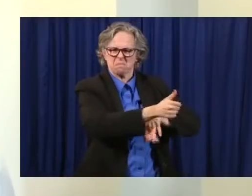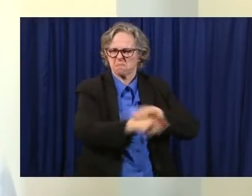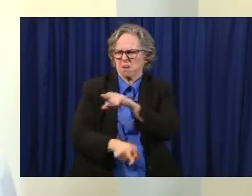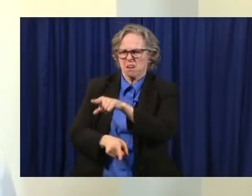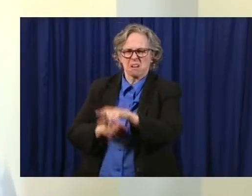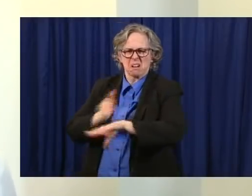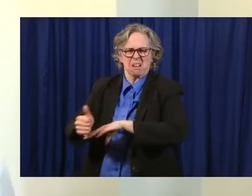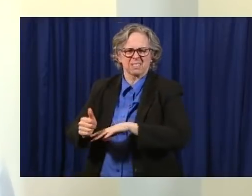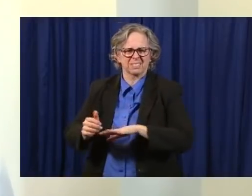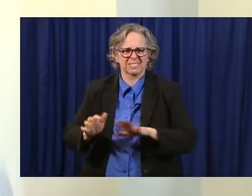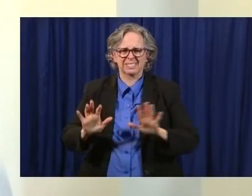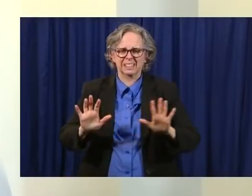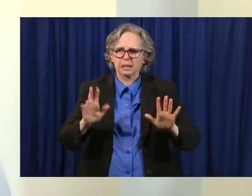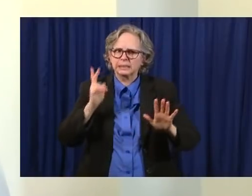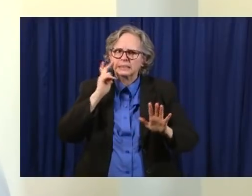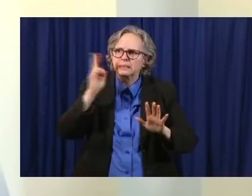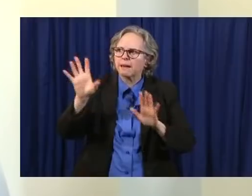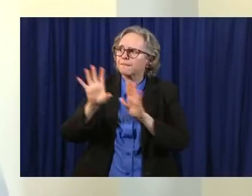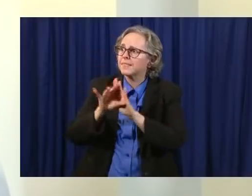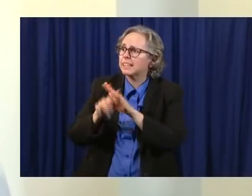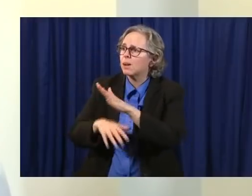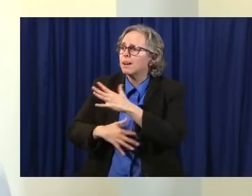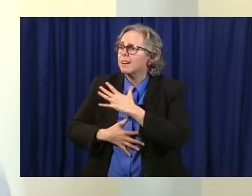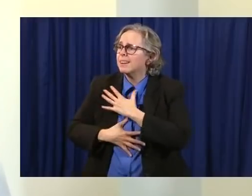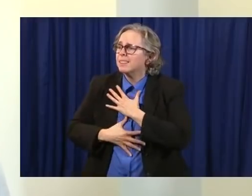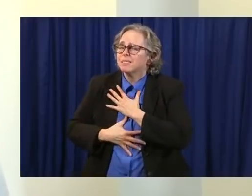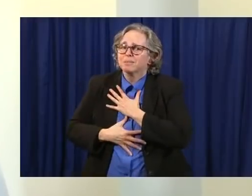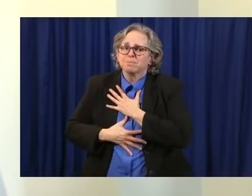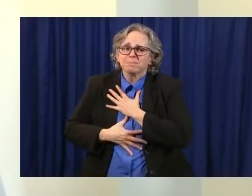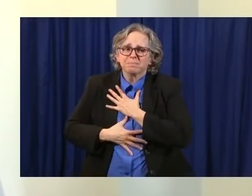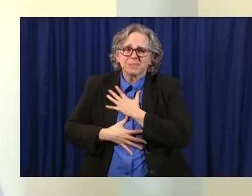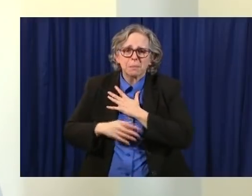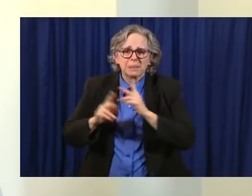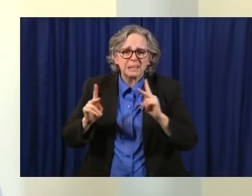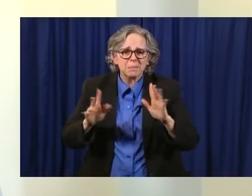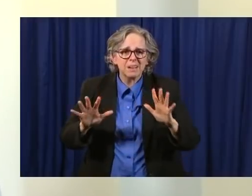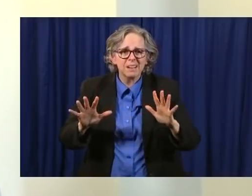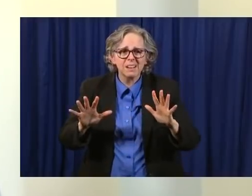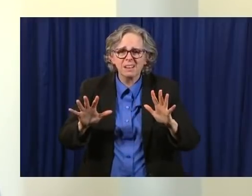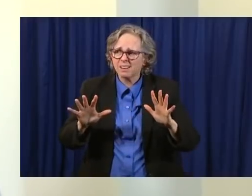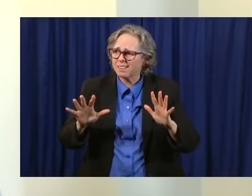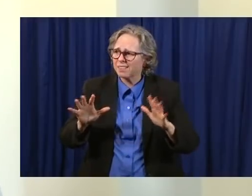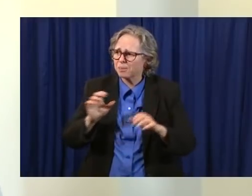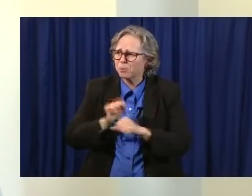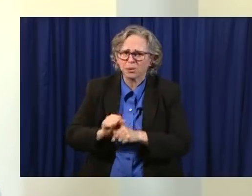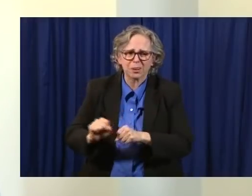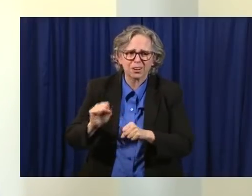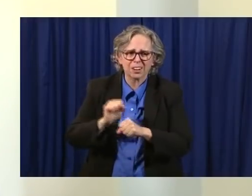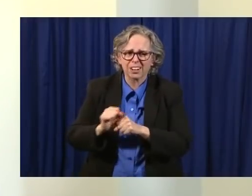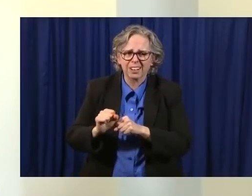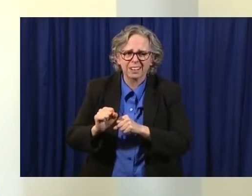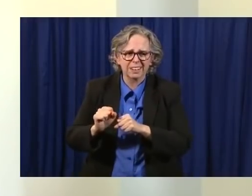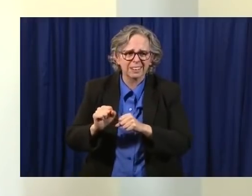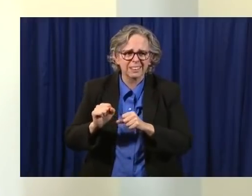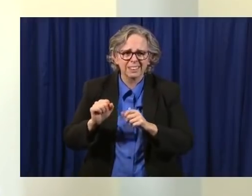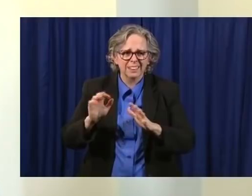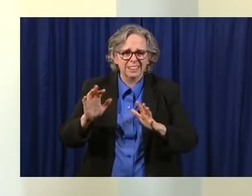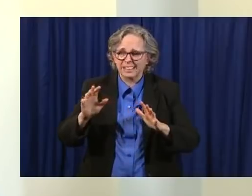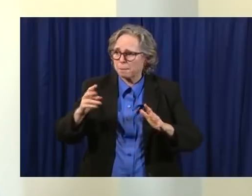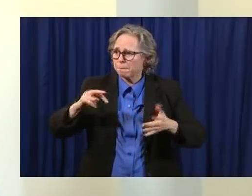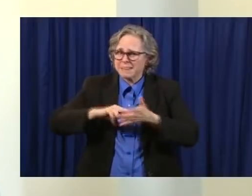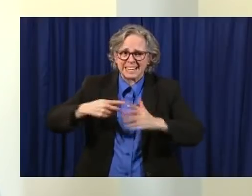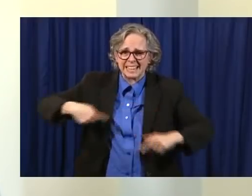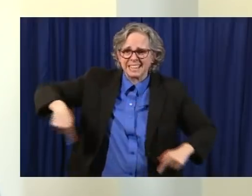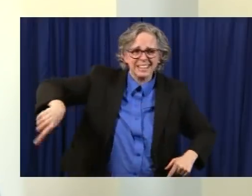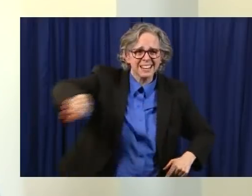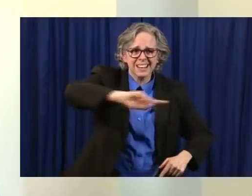and I see the people, again, it's us. It's what I said yesterday. We are the workers. We are working in the prison.